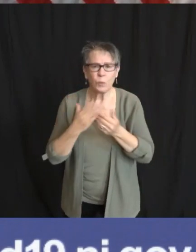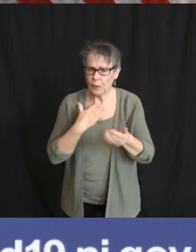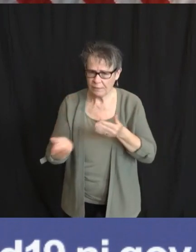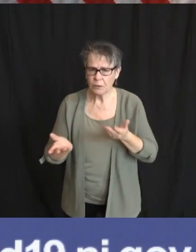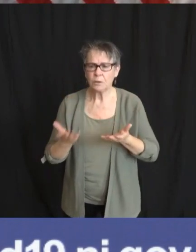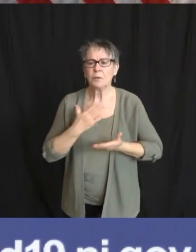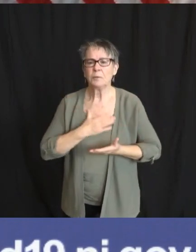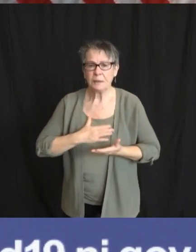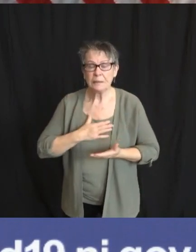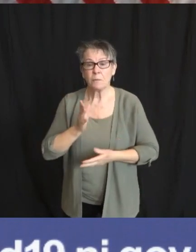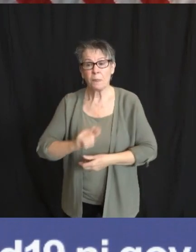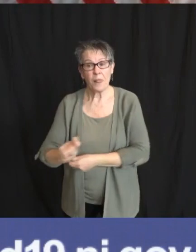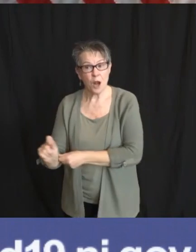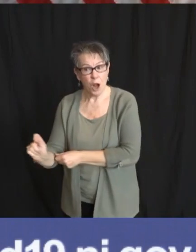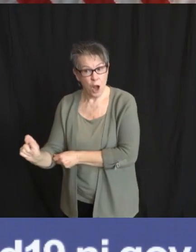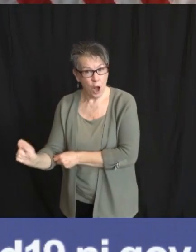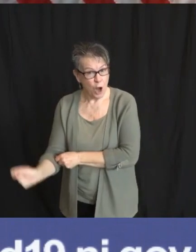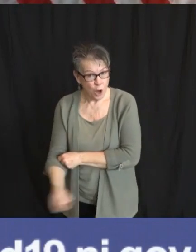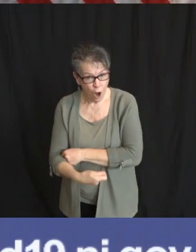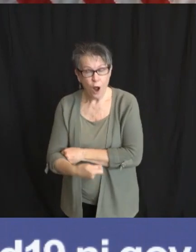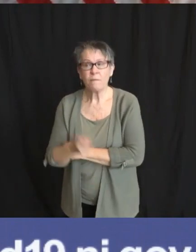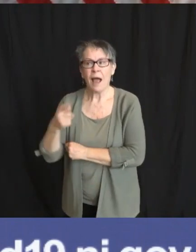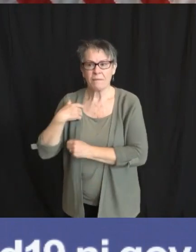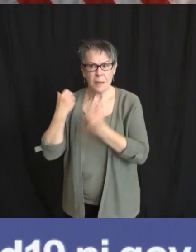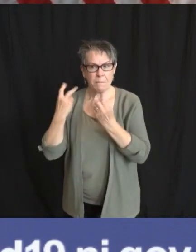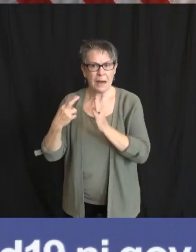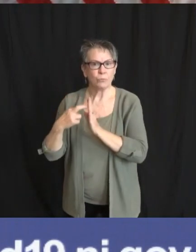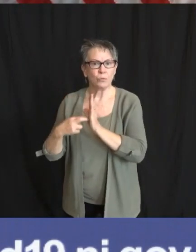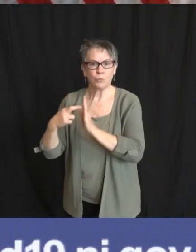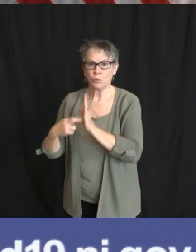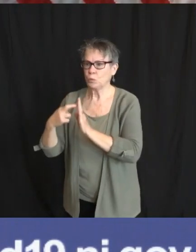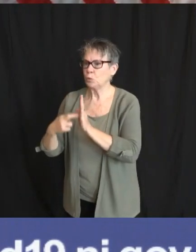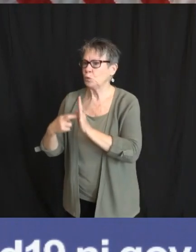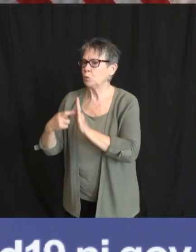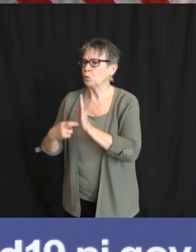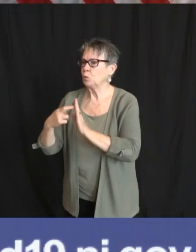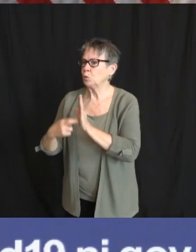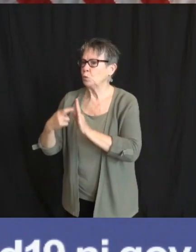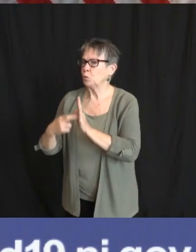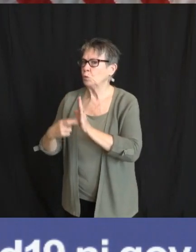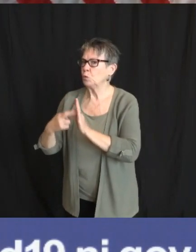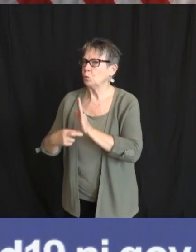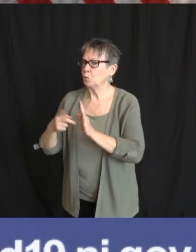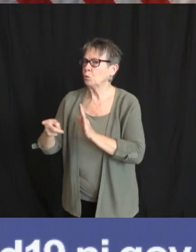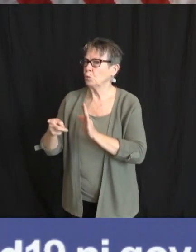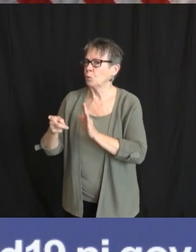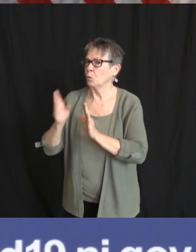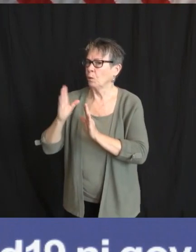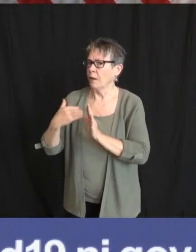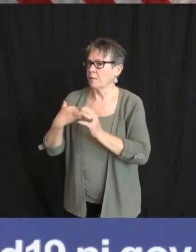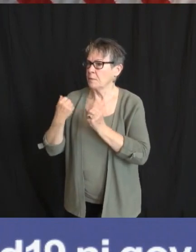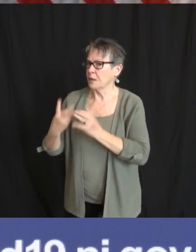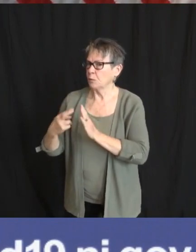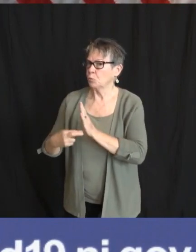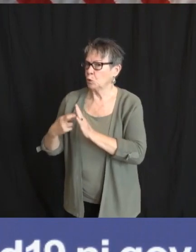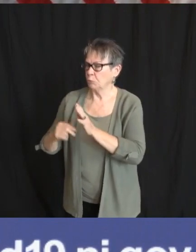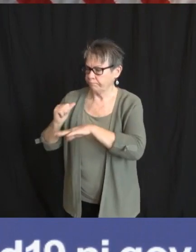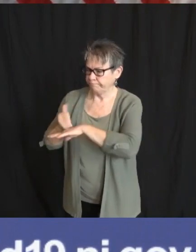executive order to make sure you understand them. We didn't talk about golf much today, but the protocols are significant, but it still allows you to